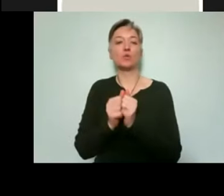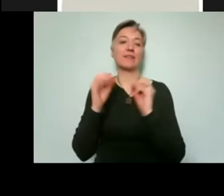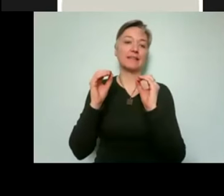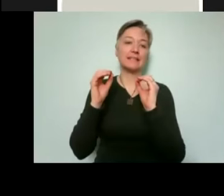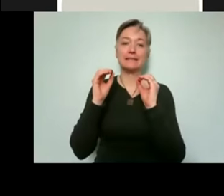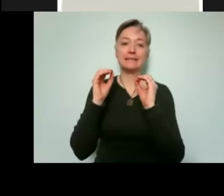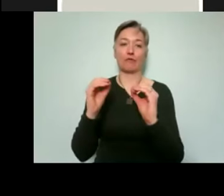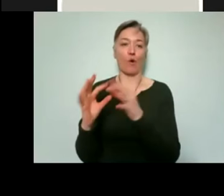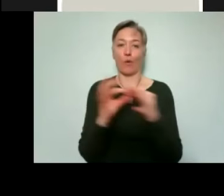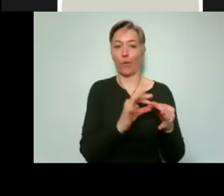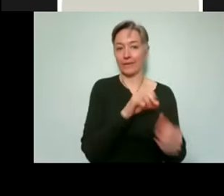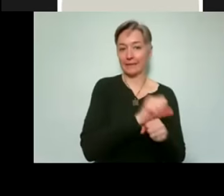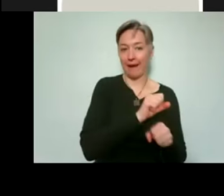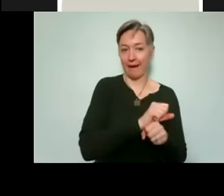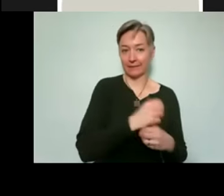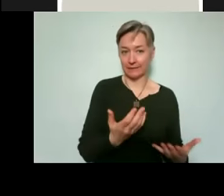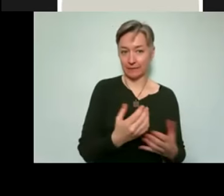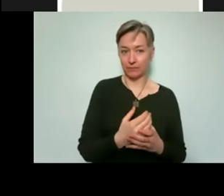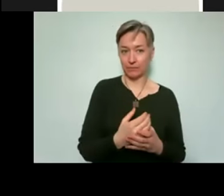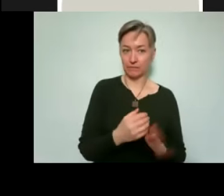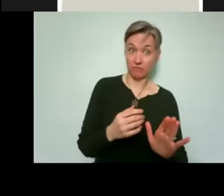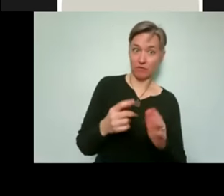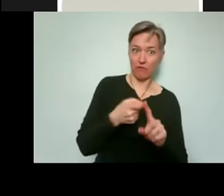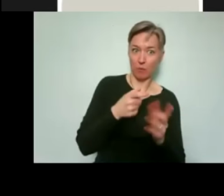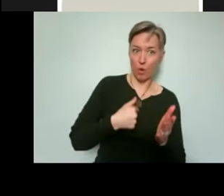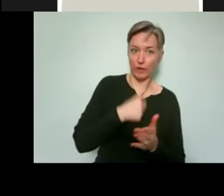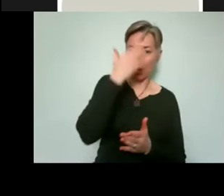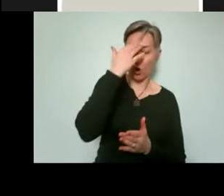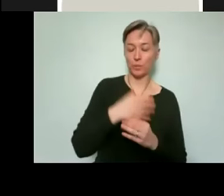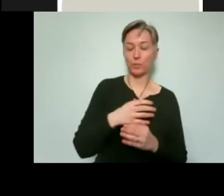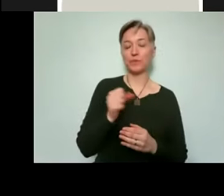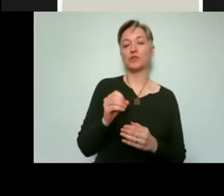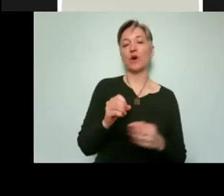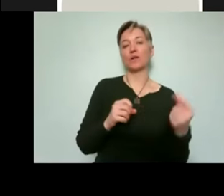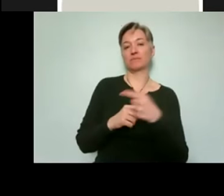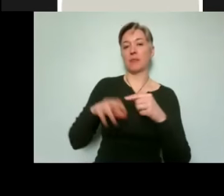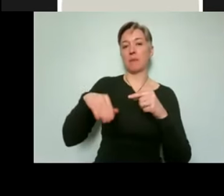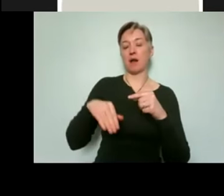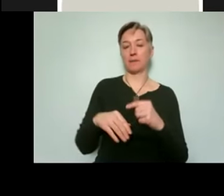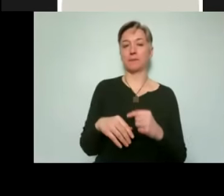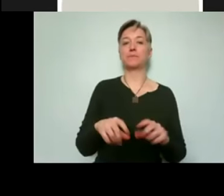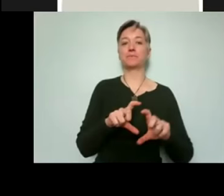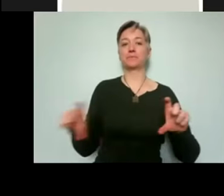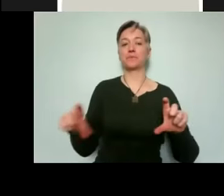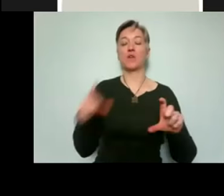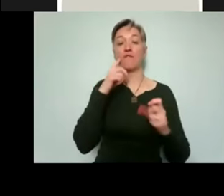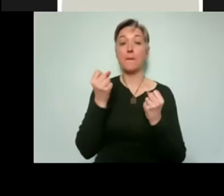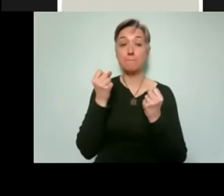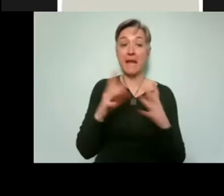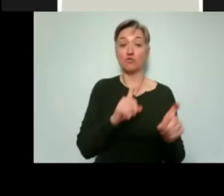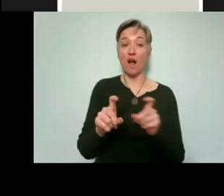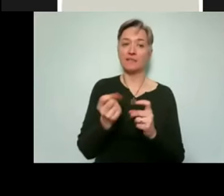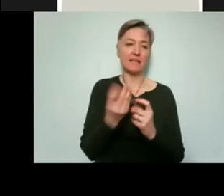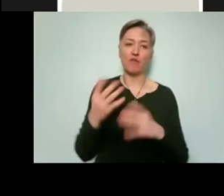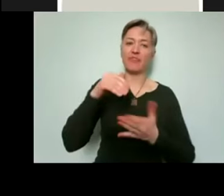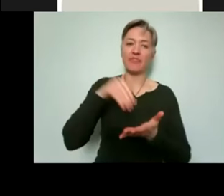do with the task whatsoever, as far as we know. Okay, so then what we did, and this is the plot on the bottom, for many, many trials, thousands and thousands of trials,